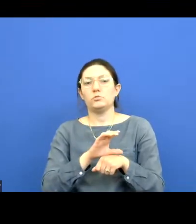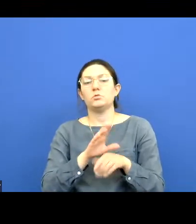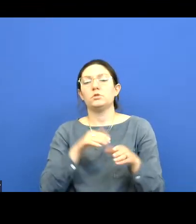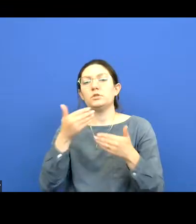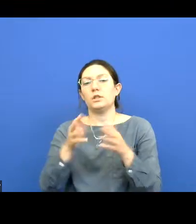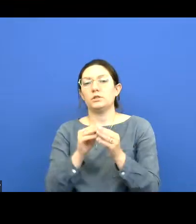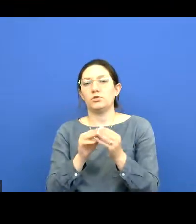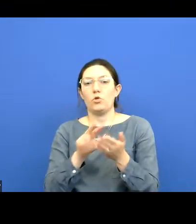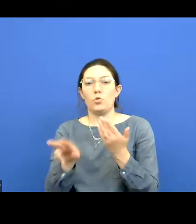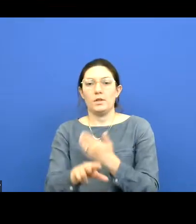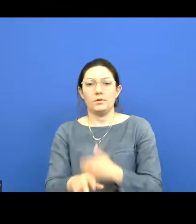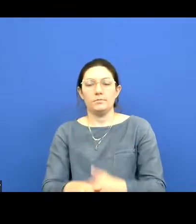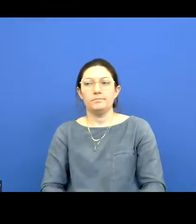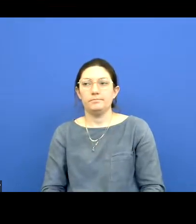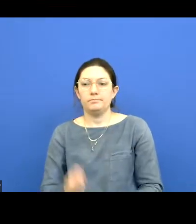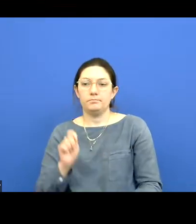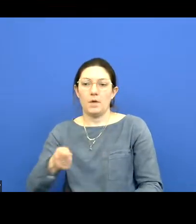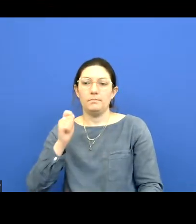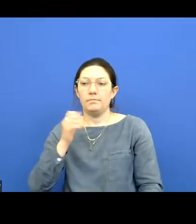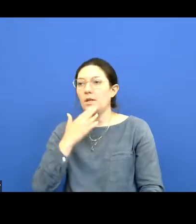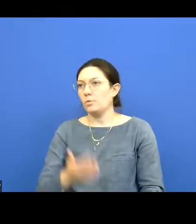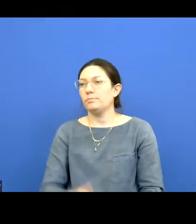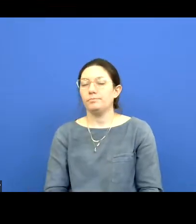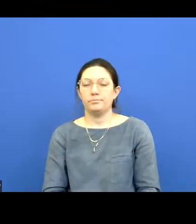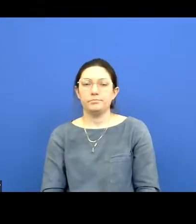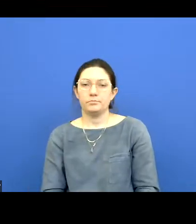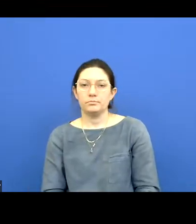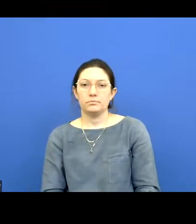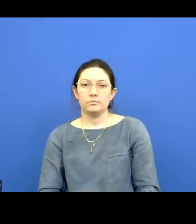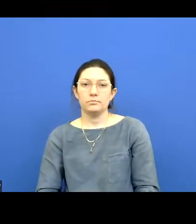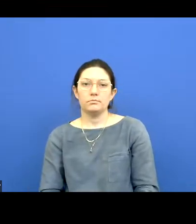today. Thank you very much. Thank you.